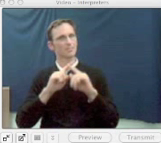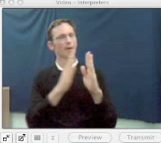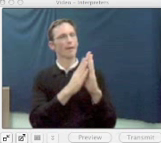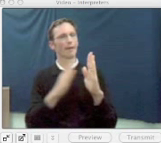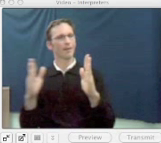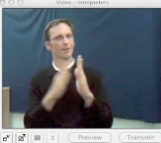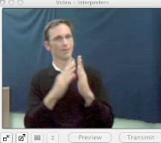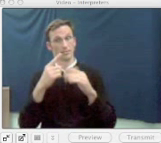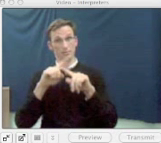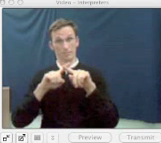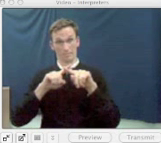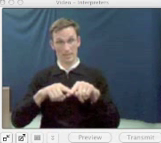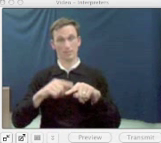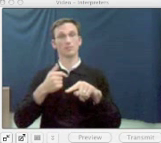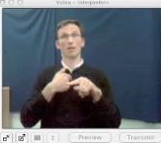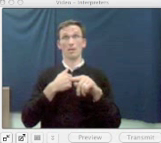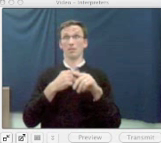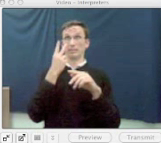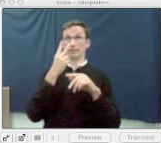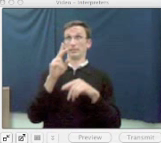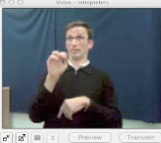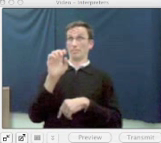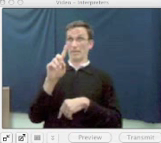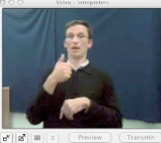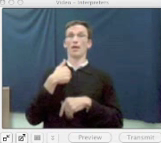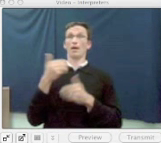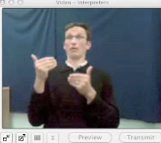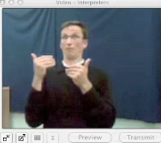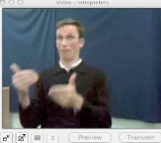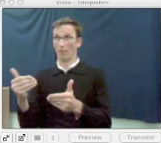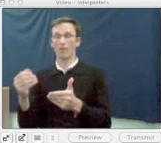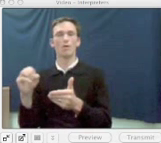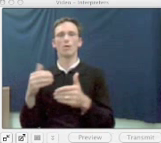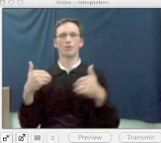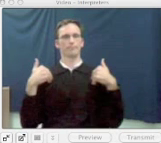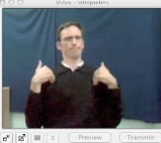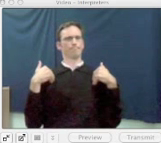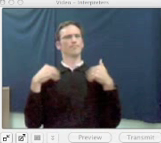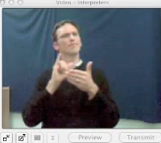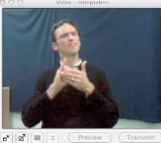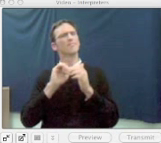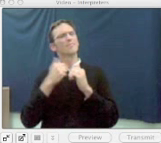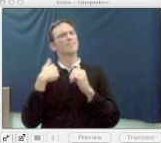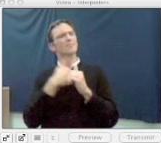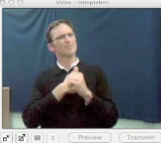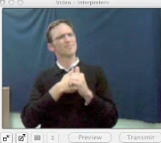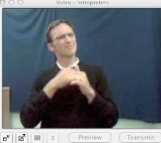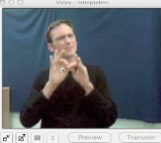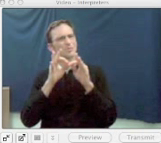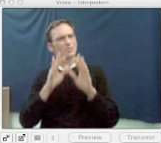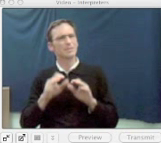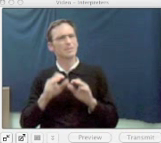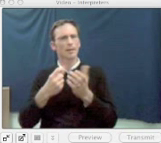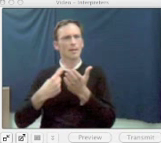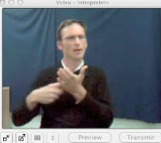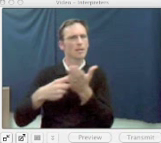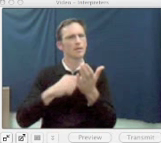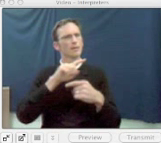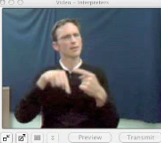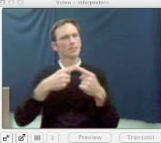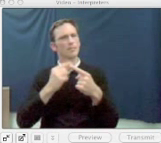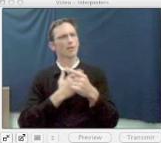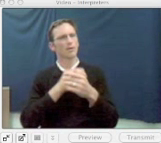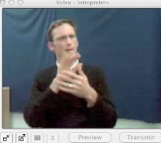we, as a profession, could begin to talk about our decisions and options available to us. Not that conservative is better than